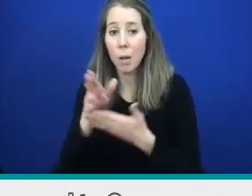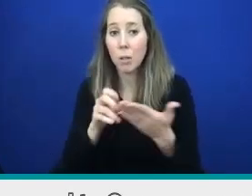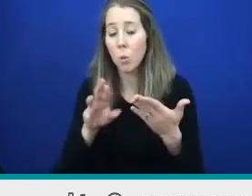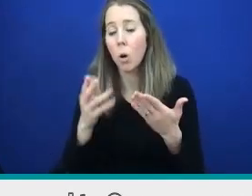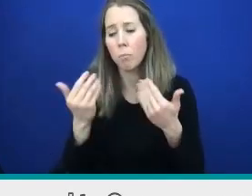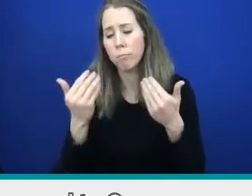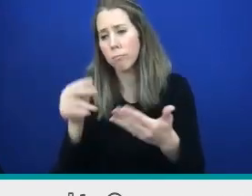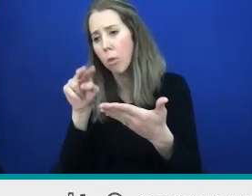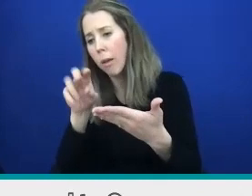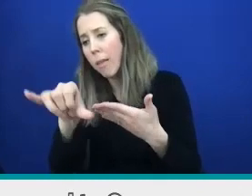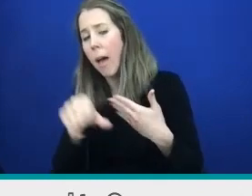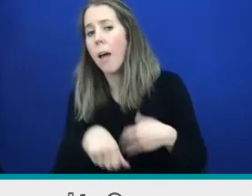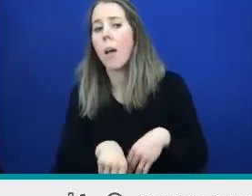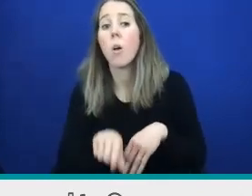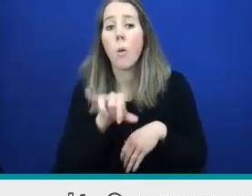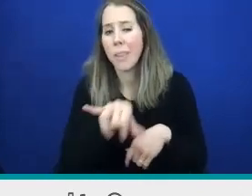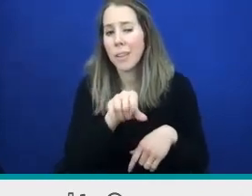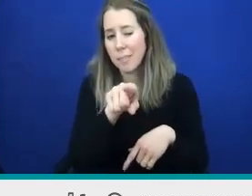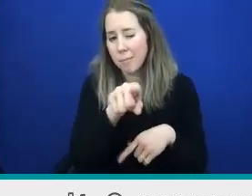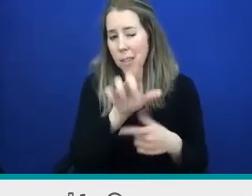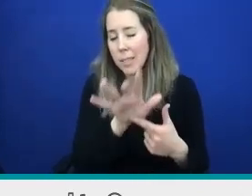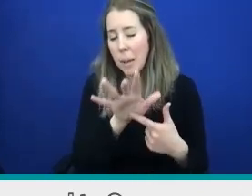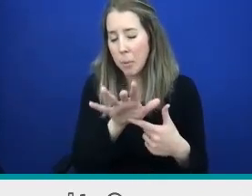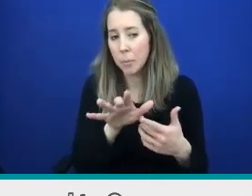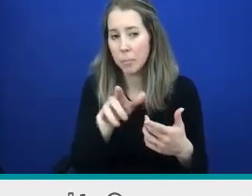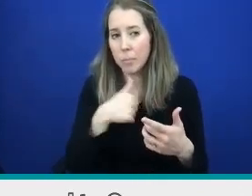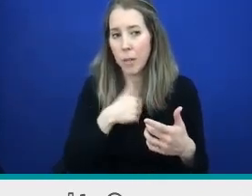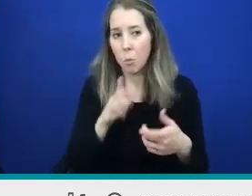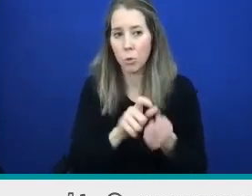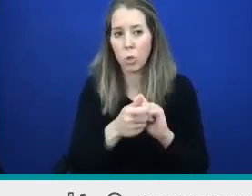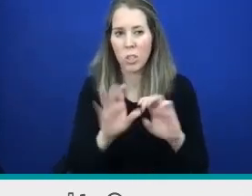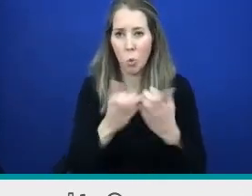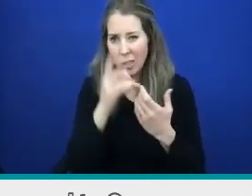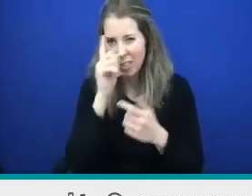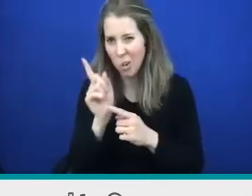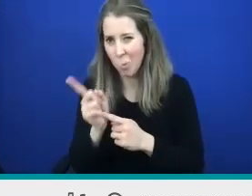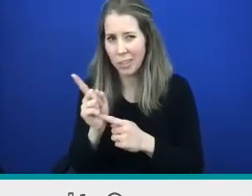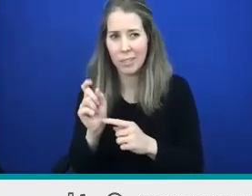at this. So this would be an example of, I'm going to switch courses here for a second.